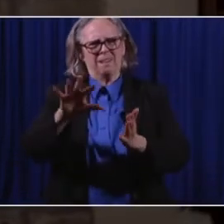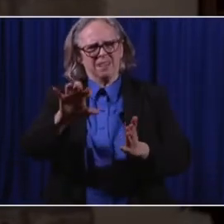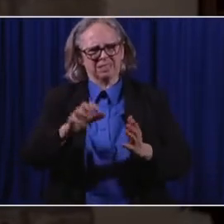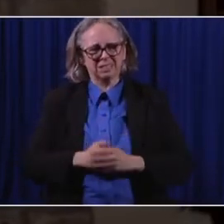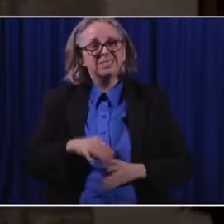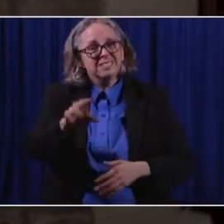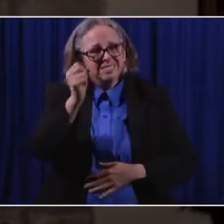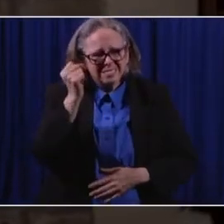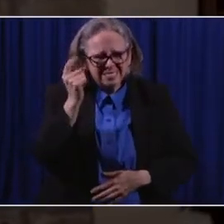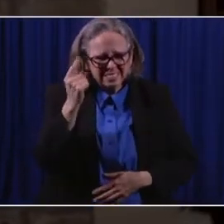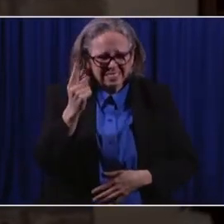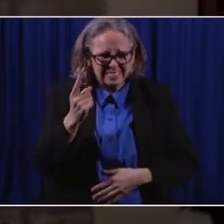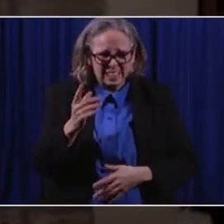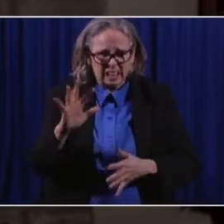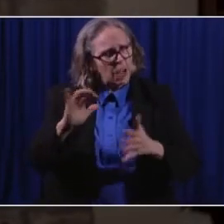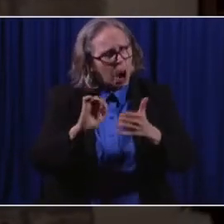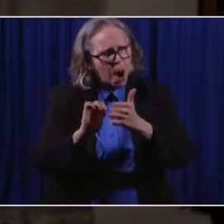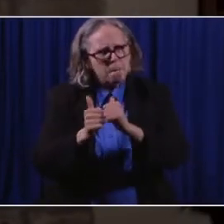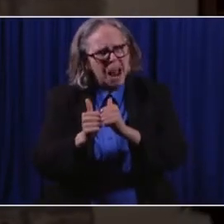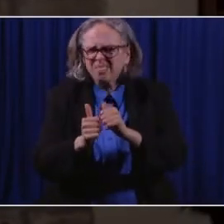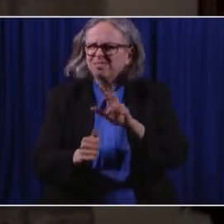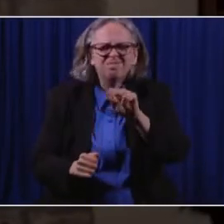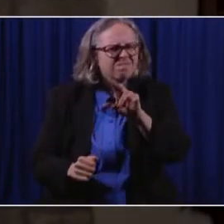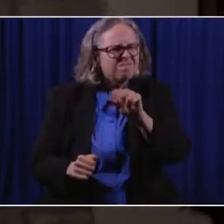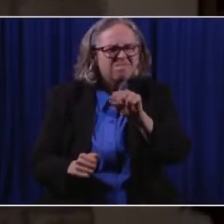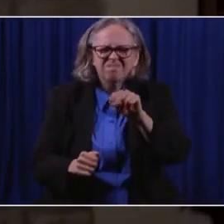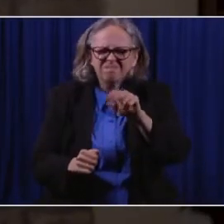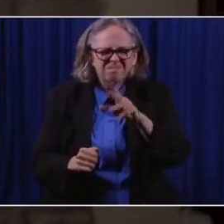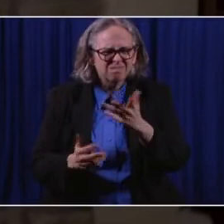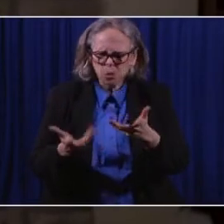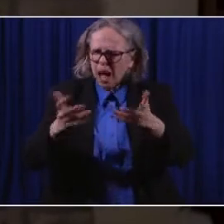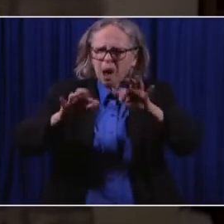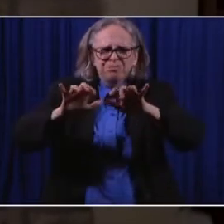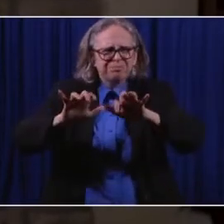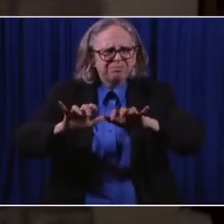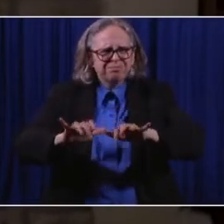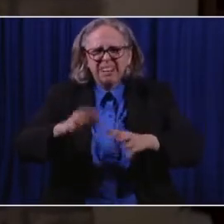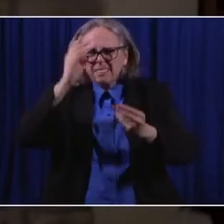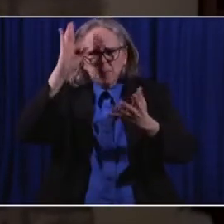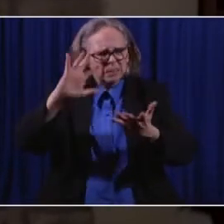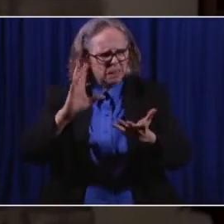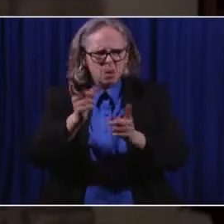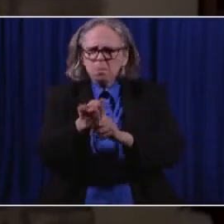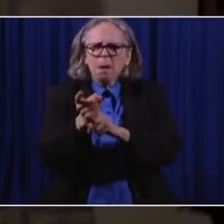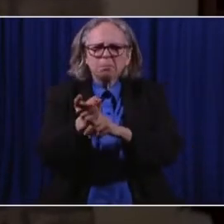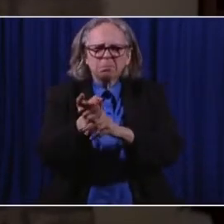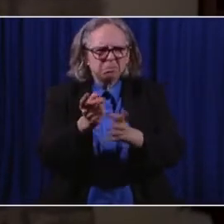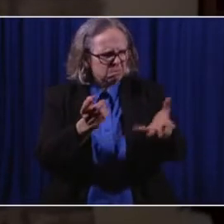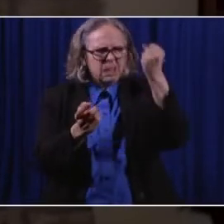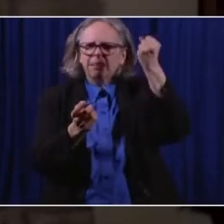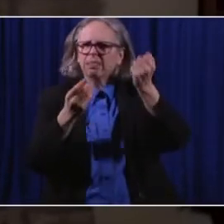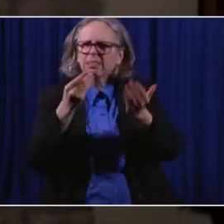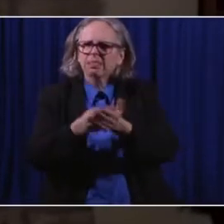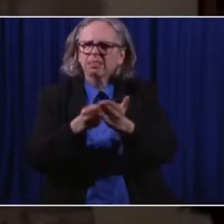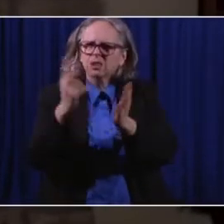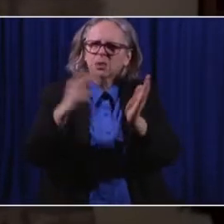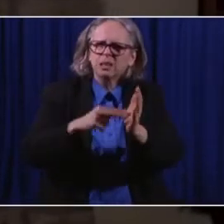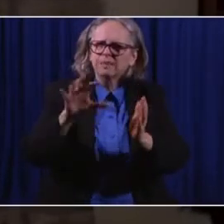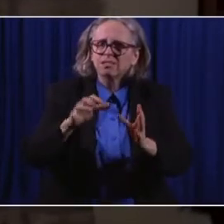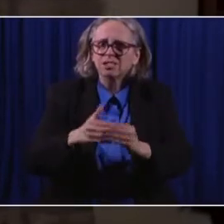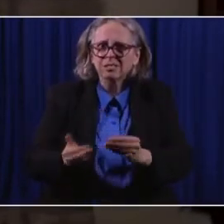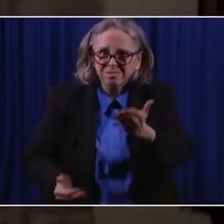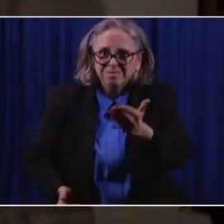permit holder submits the necessary information, we will be able to send a check out to that individual. Money does not have to